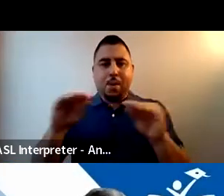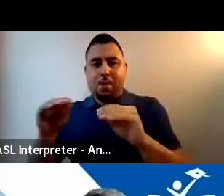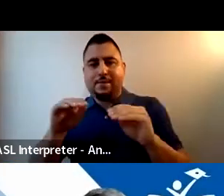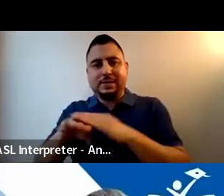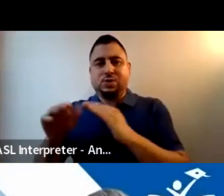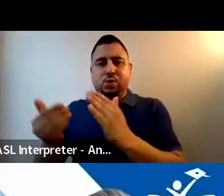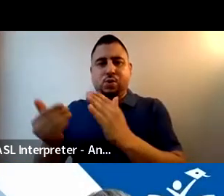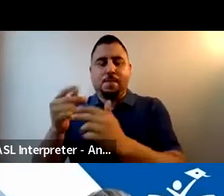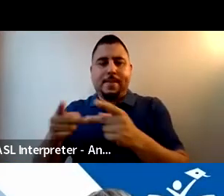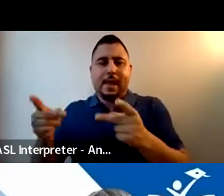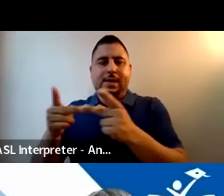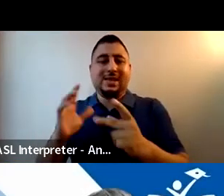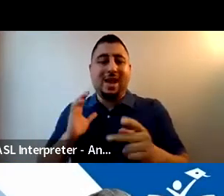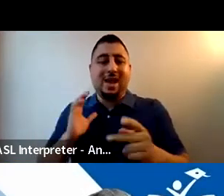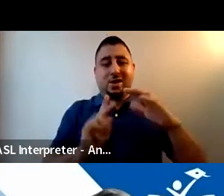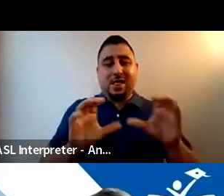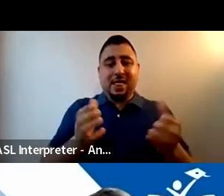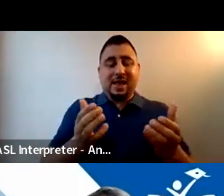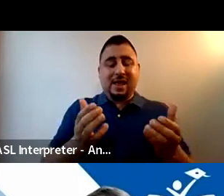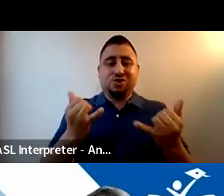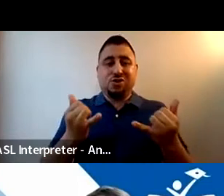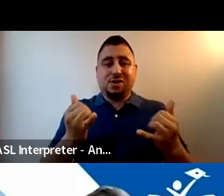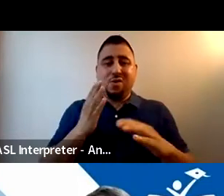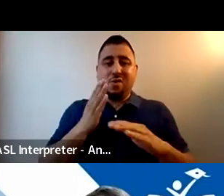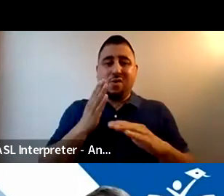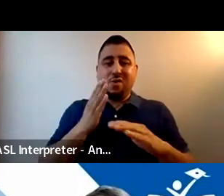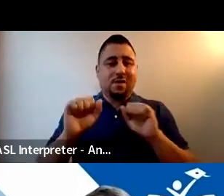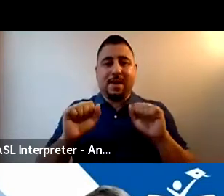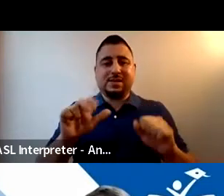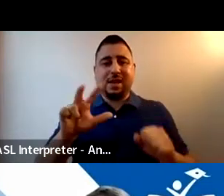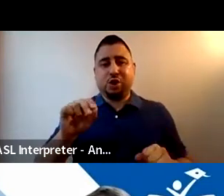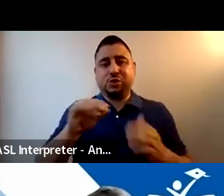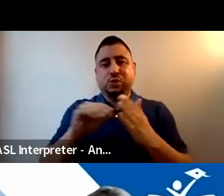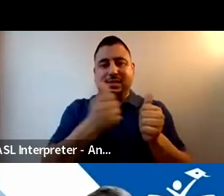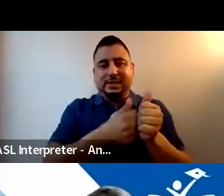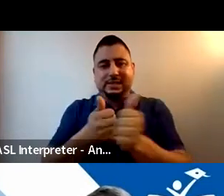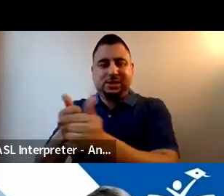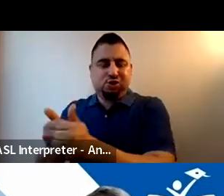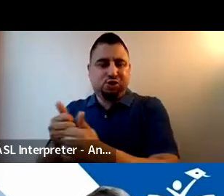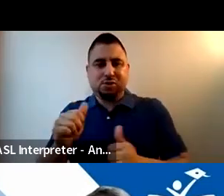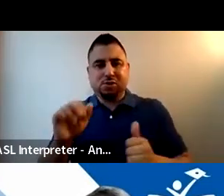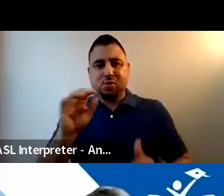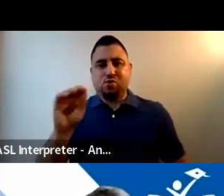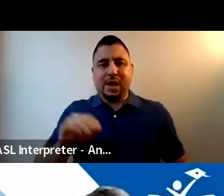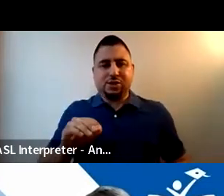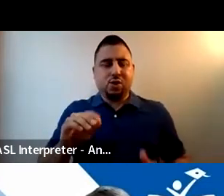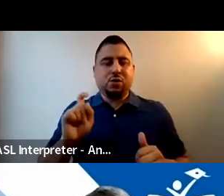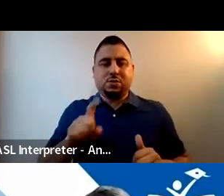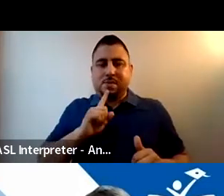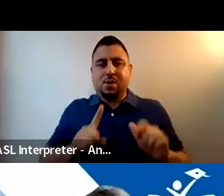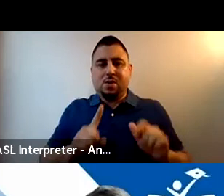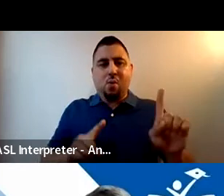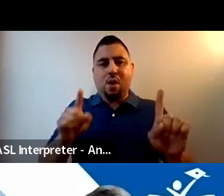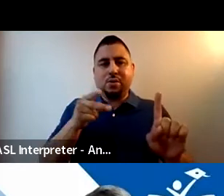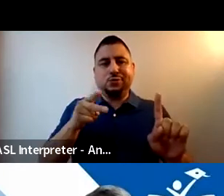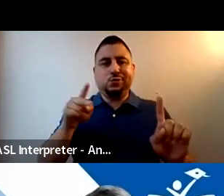developments. Our kindergarten classes are currently over capacity at 30 students each. The ratio is supposed to be